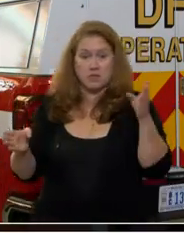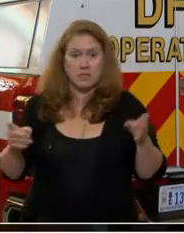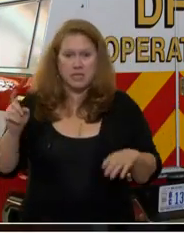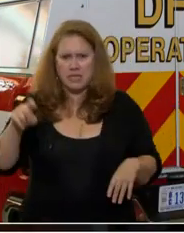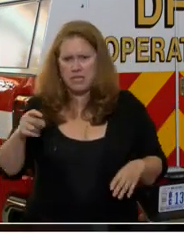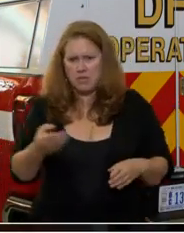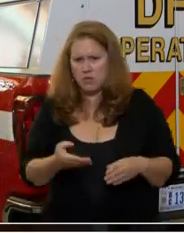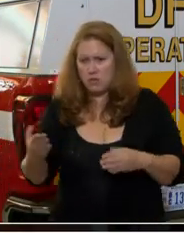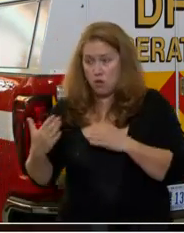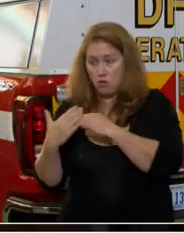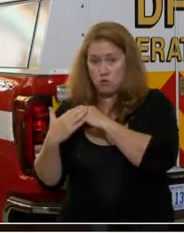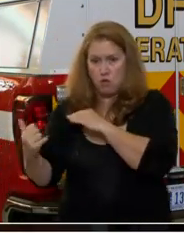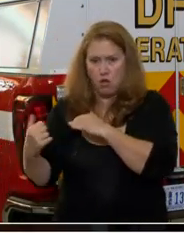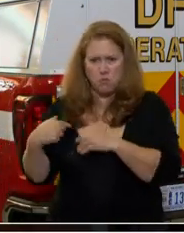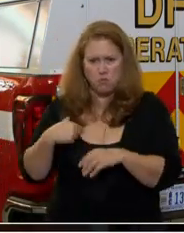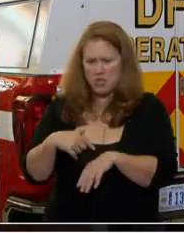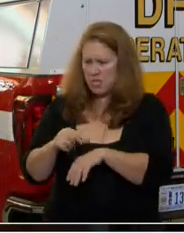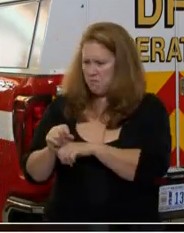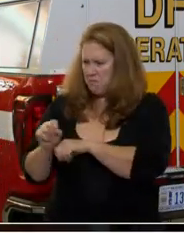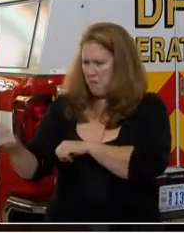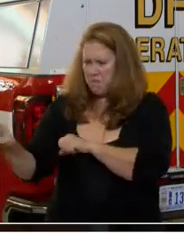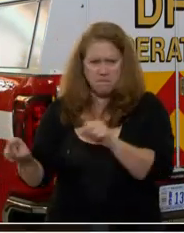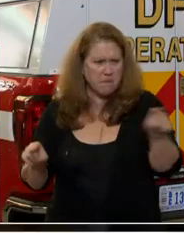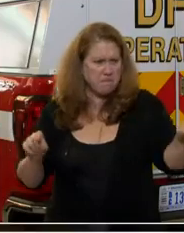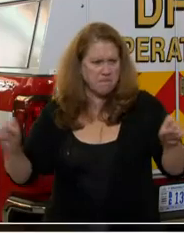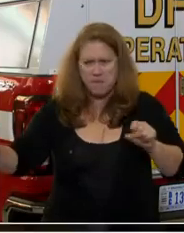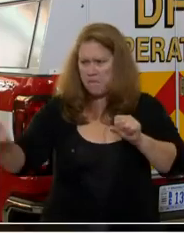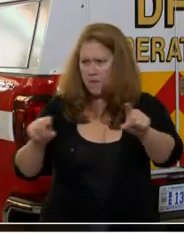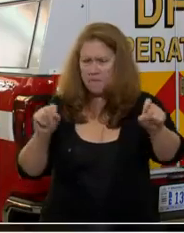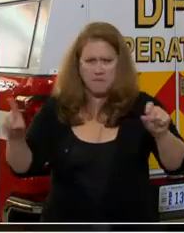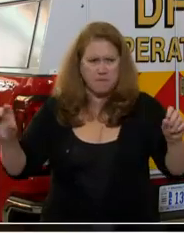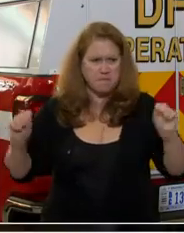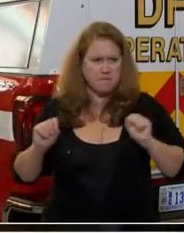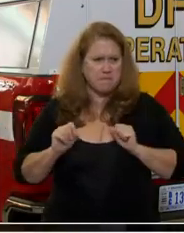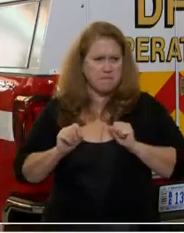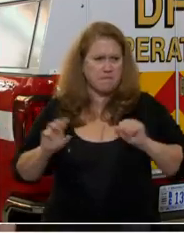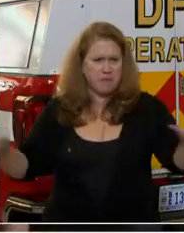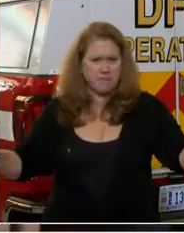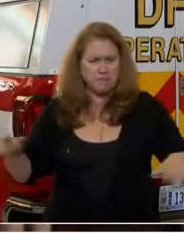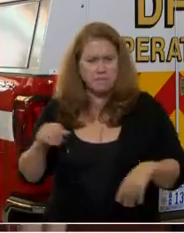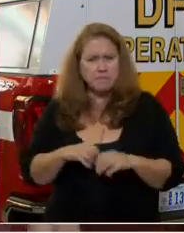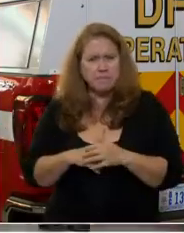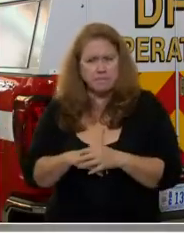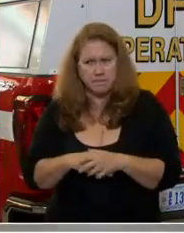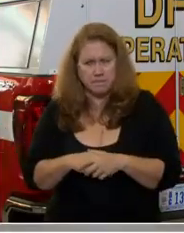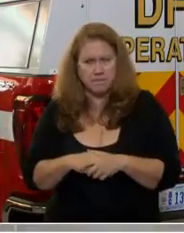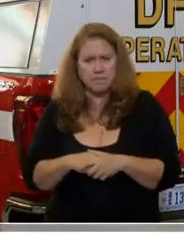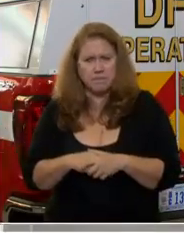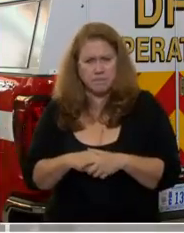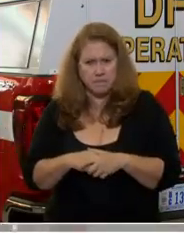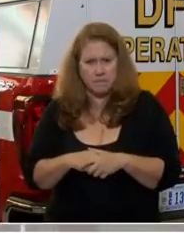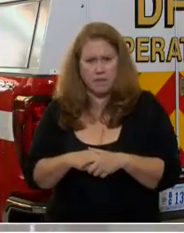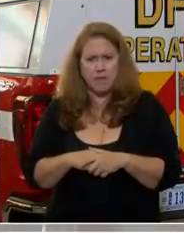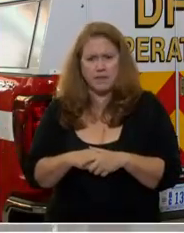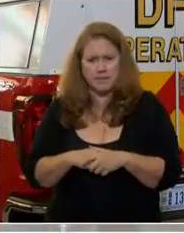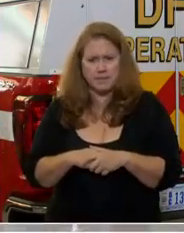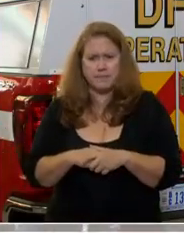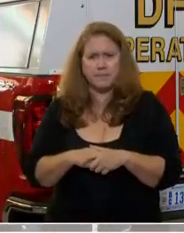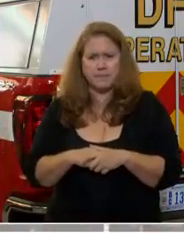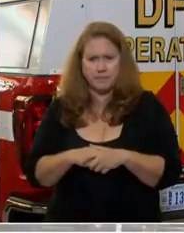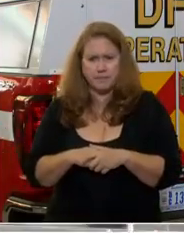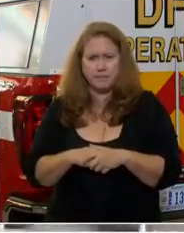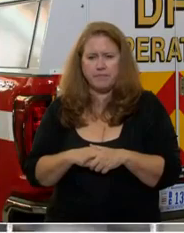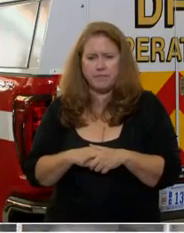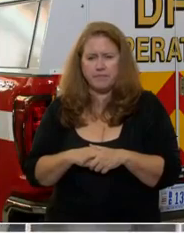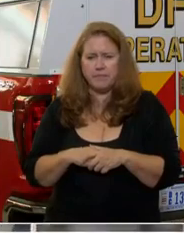So we remember, we have a piece of the World Trade Center here. This was donated by the Tunnels to Tower Foundation, and I encourage